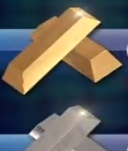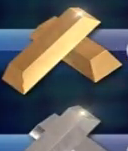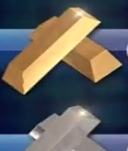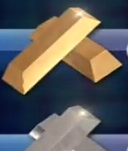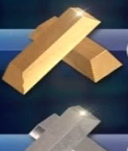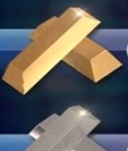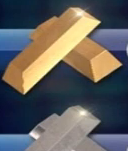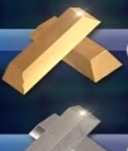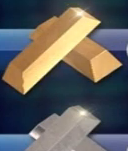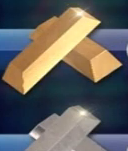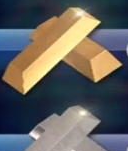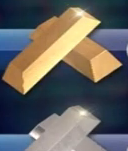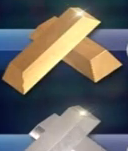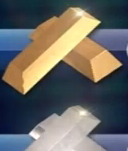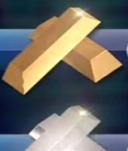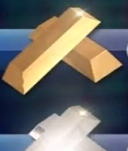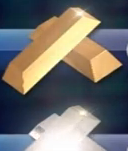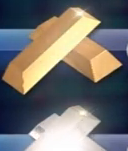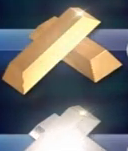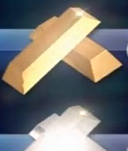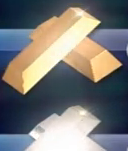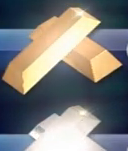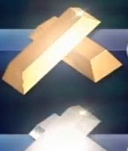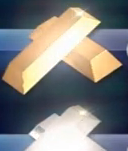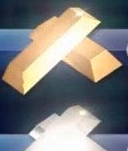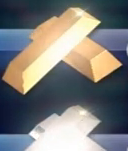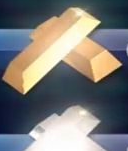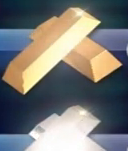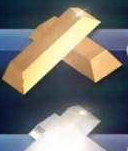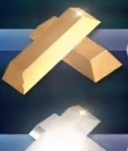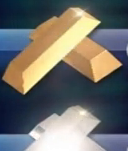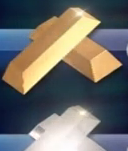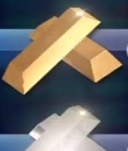at $20.43 per barrel. Gold dropped to